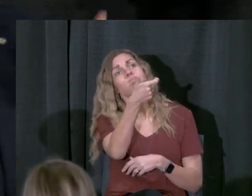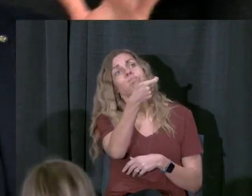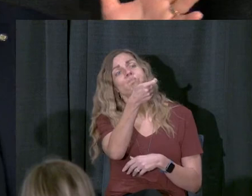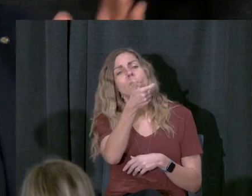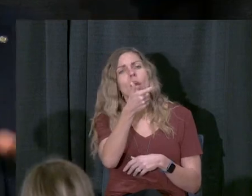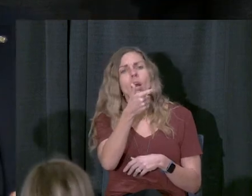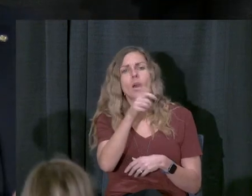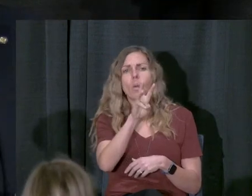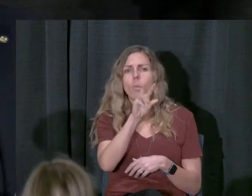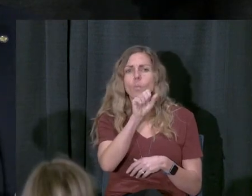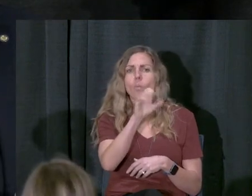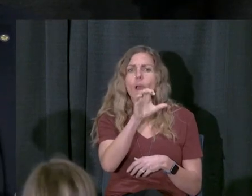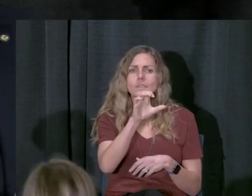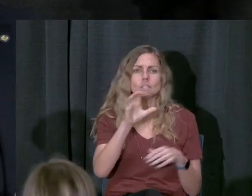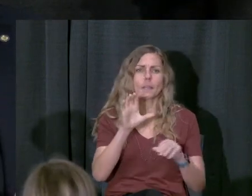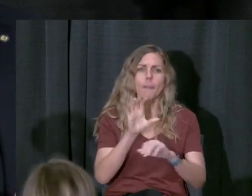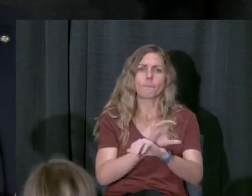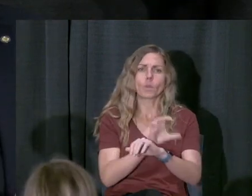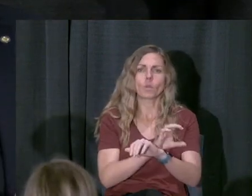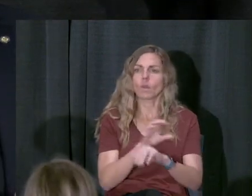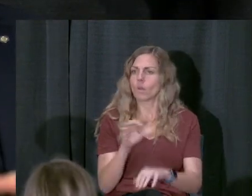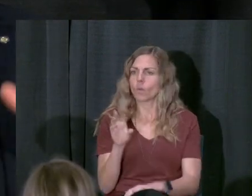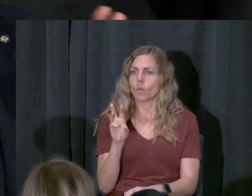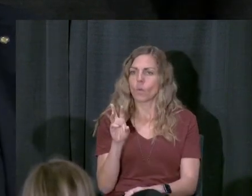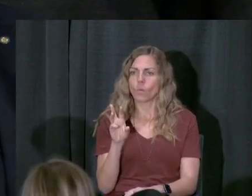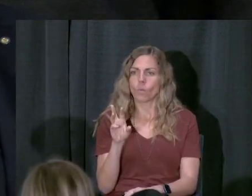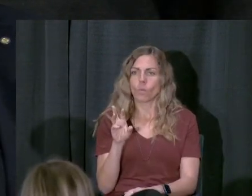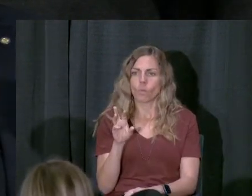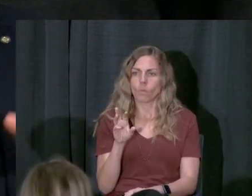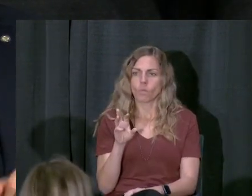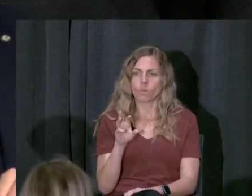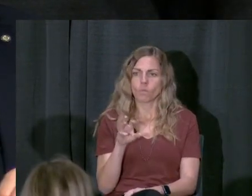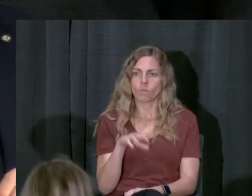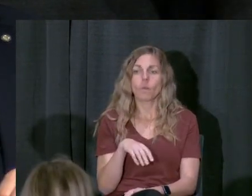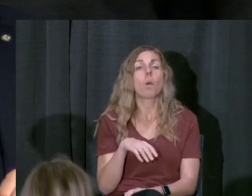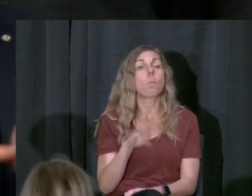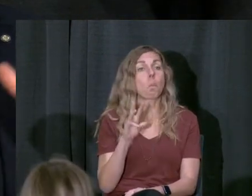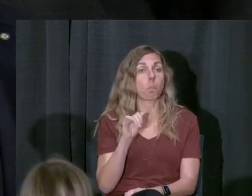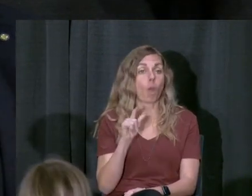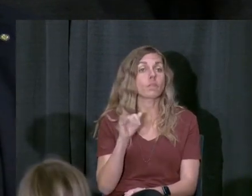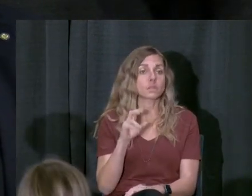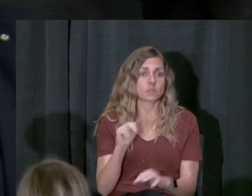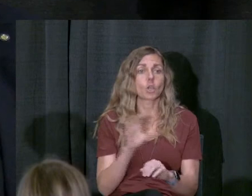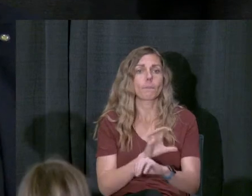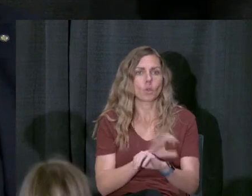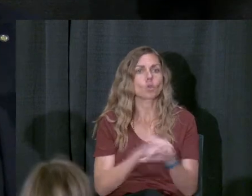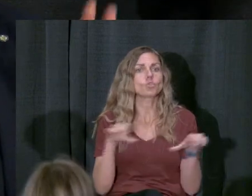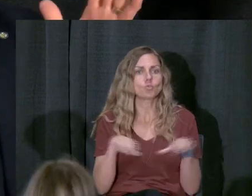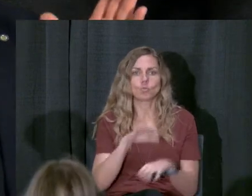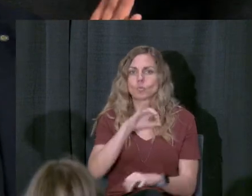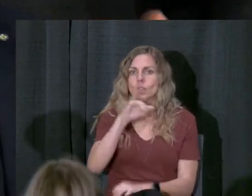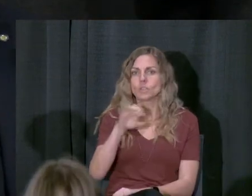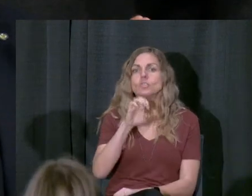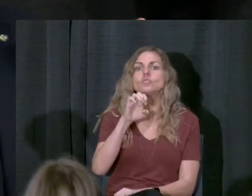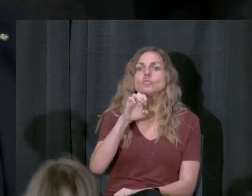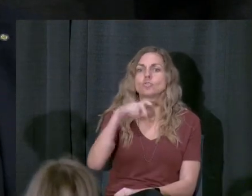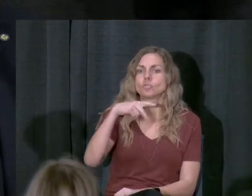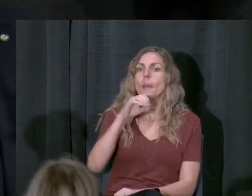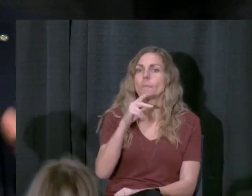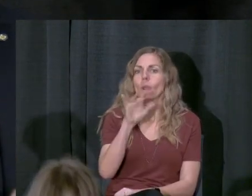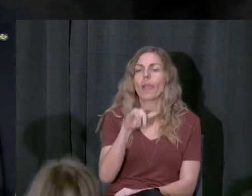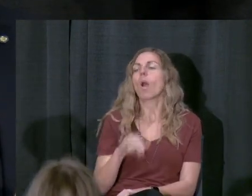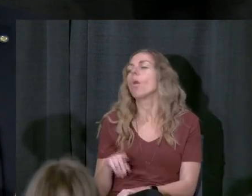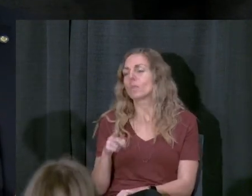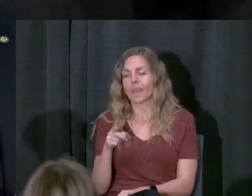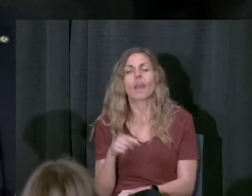computer do Jeopardy, okay? I don't know if you've seen that, but that was a big moment for me. It was like, oh, the world is changing. But